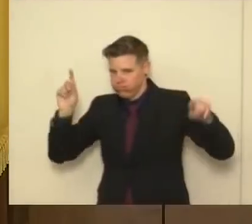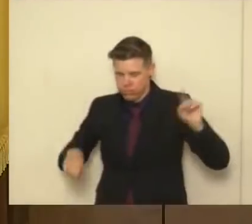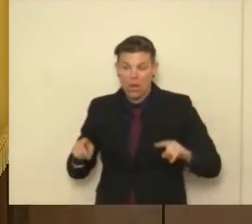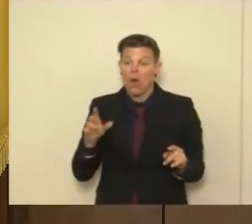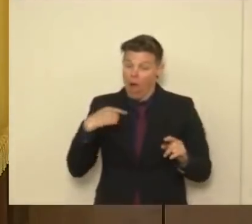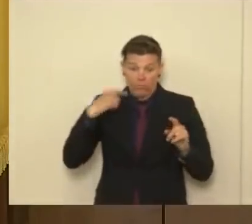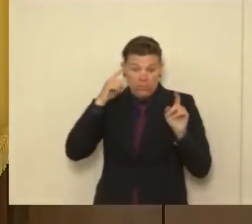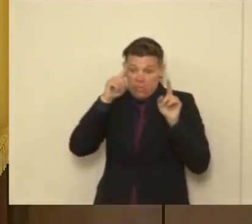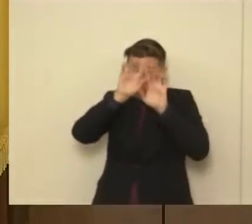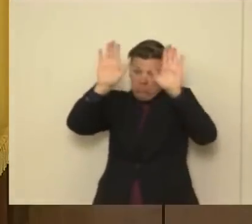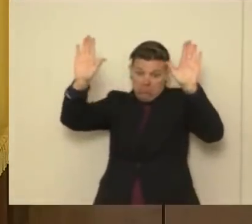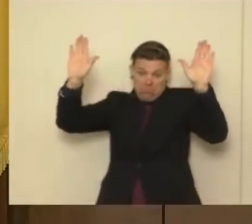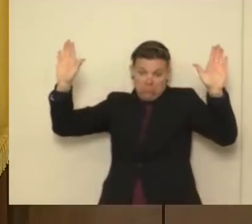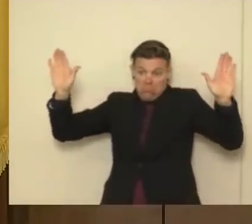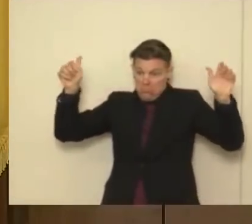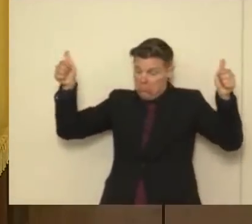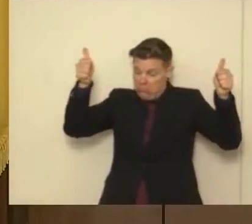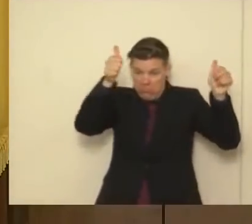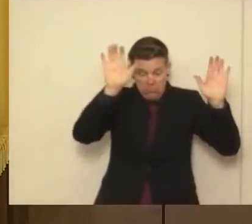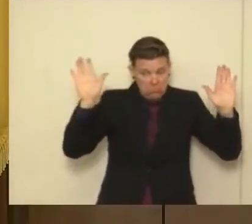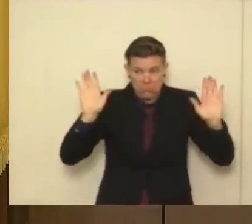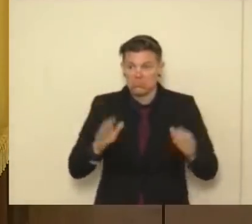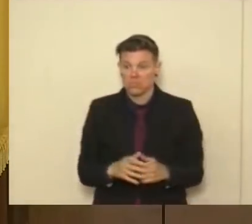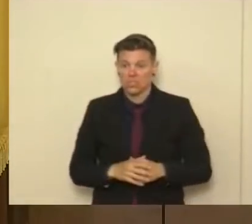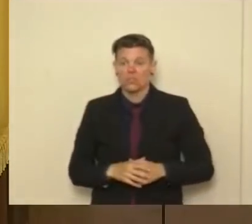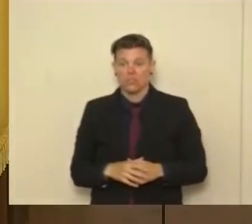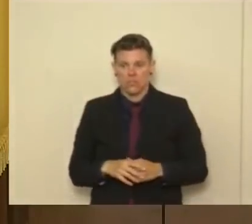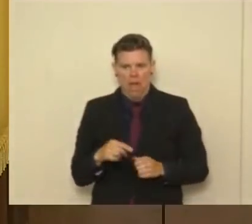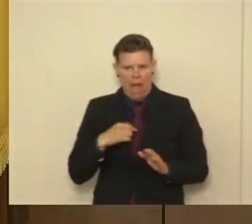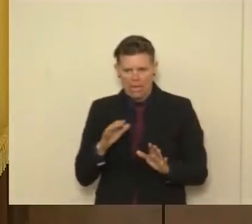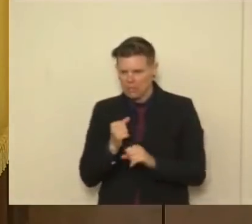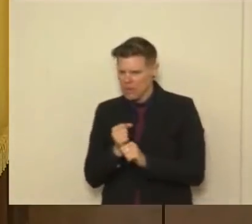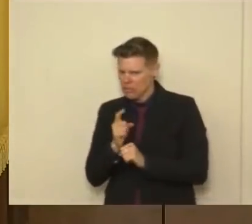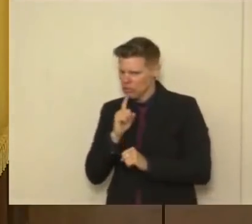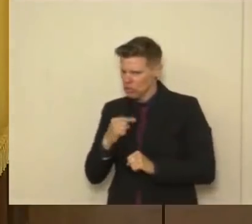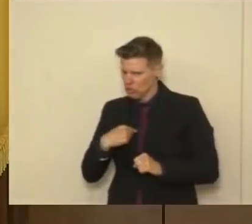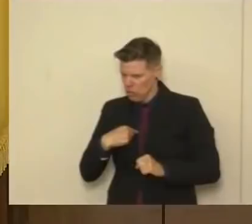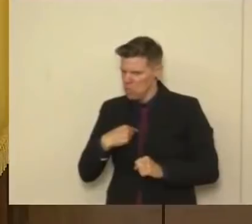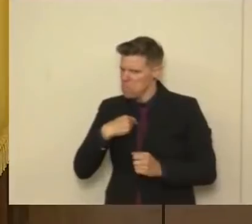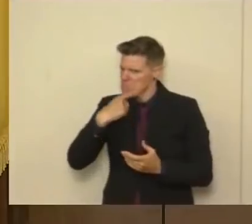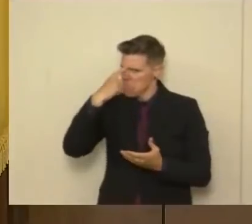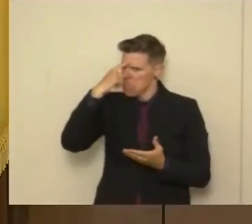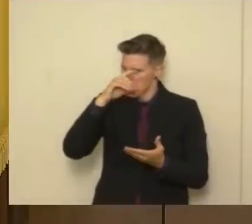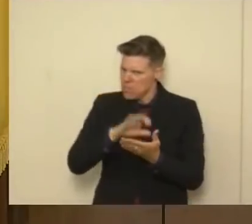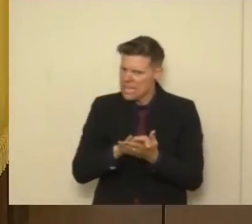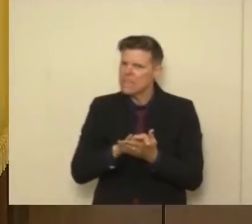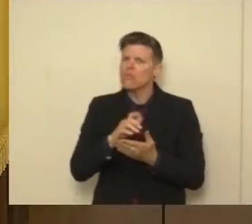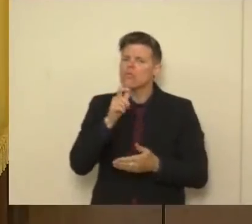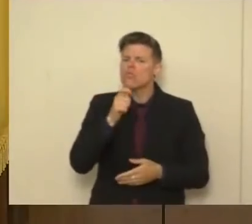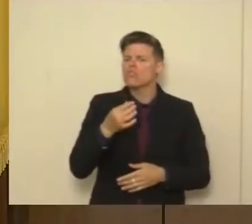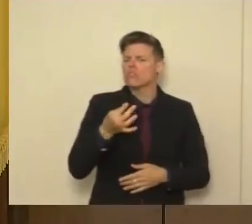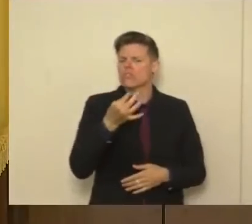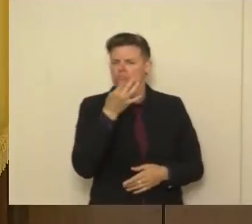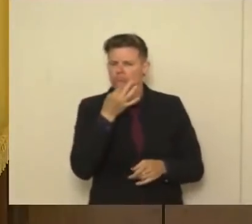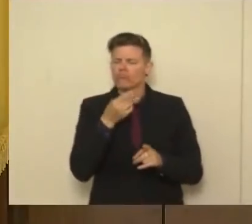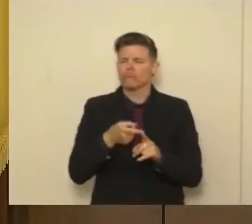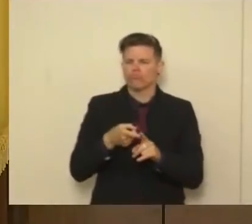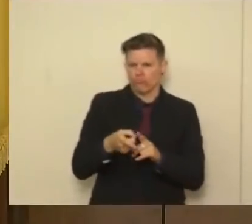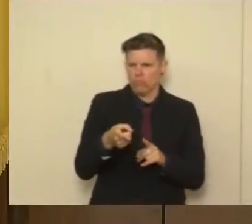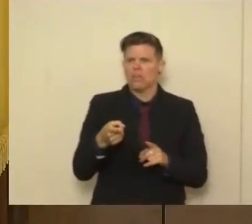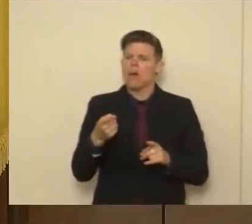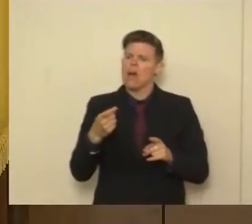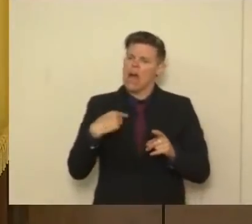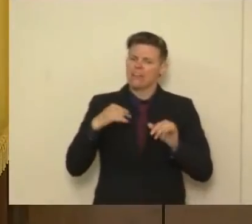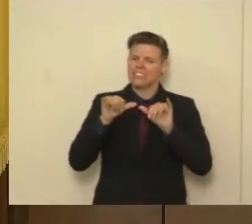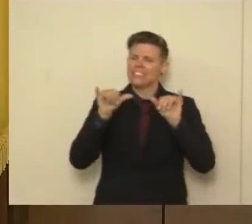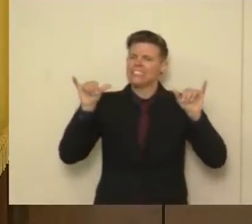experts would agree. I need to check this, but I believe that most experts would tell you it's a much easier system to manage. And it's